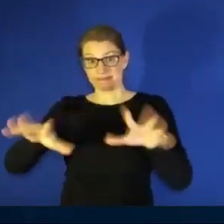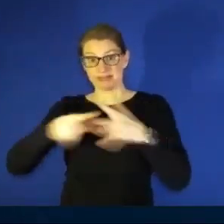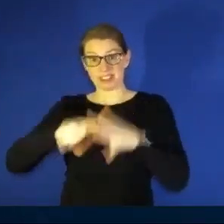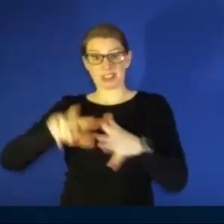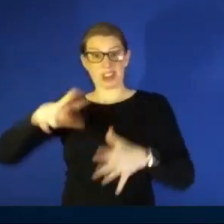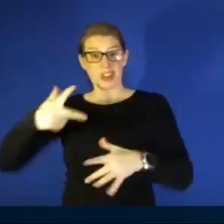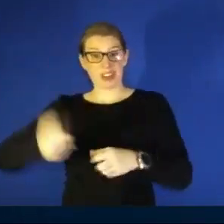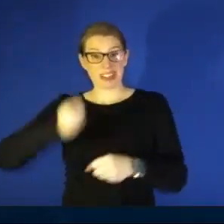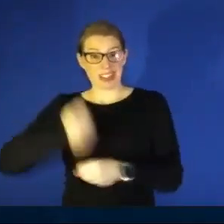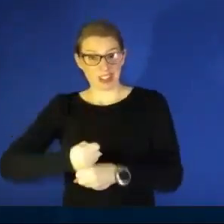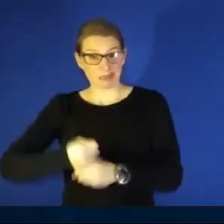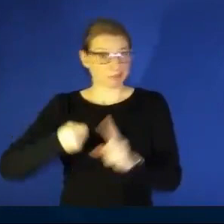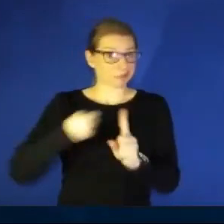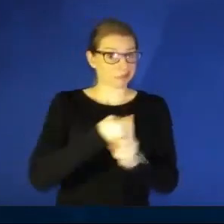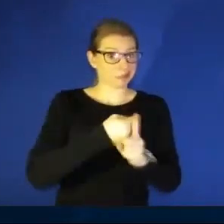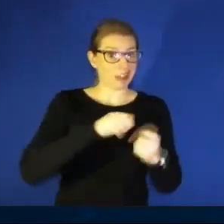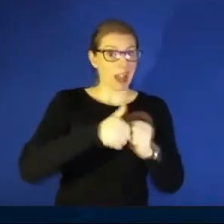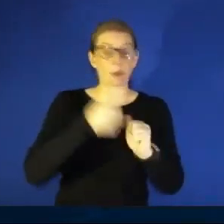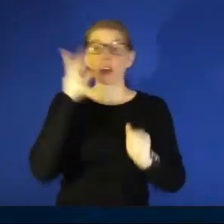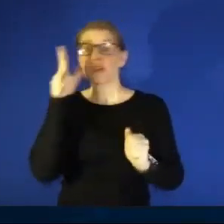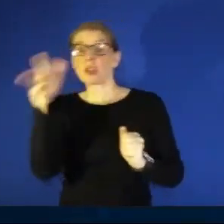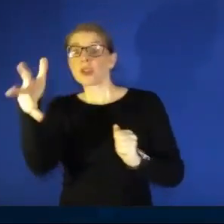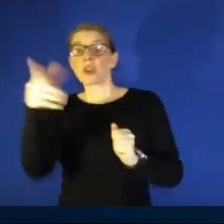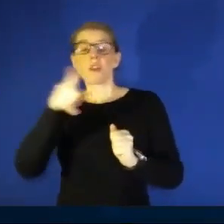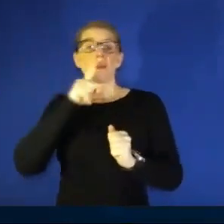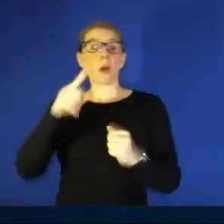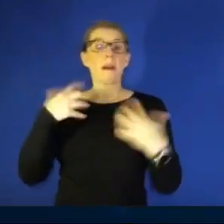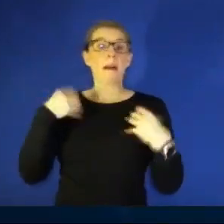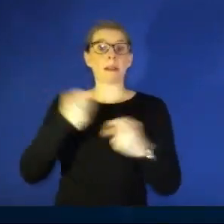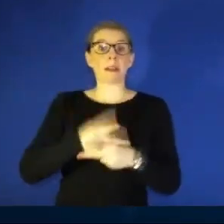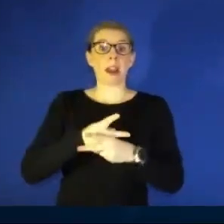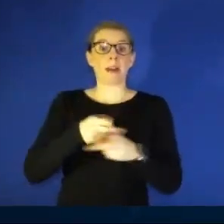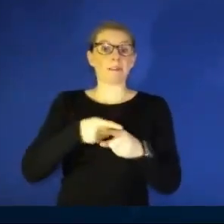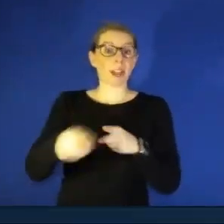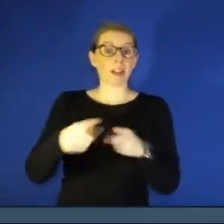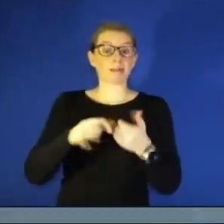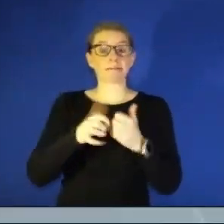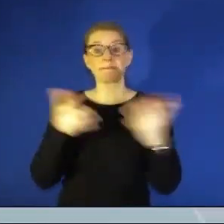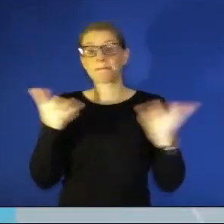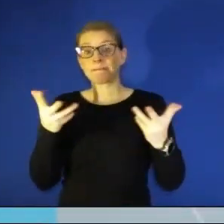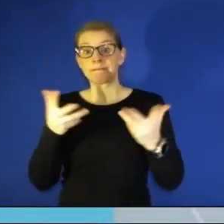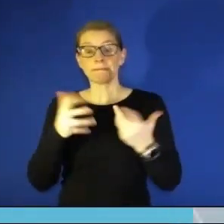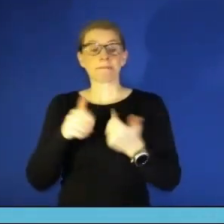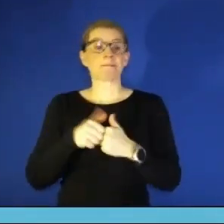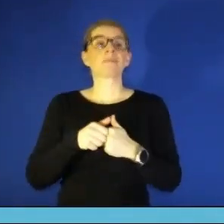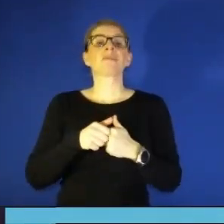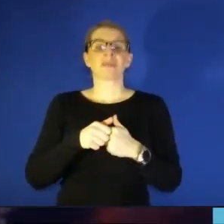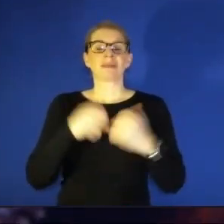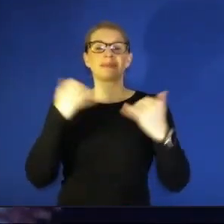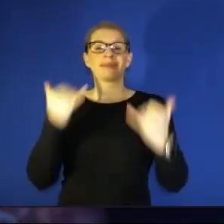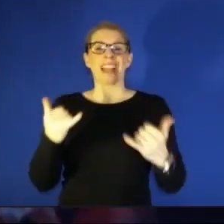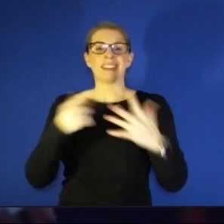means for the future of the healthcare field? The Morning Medical Update starts right now.